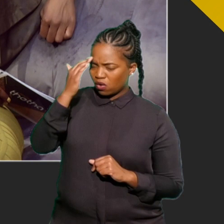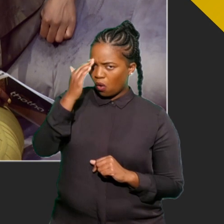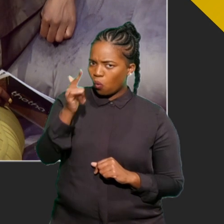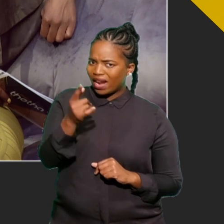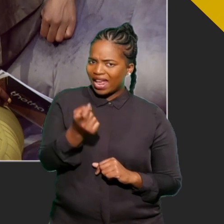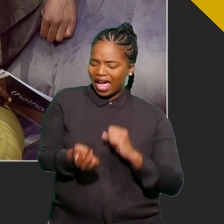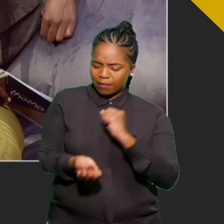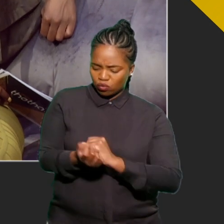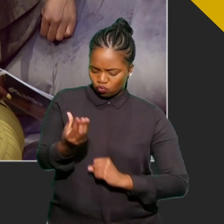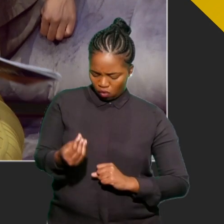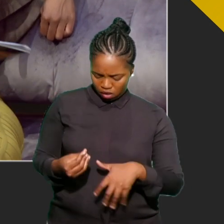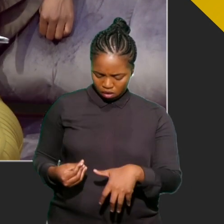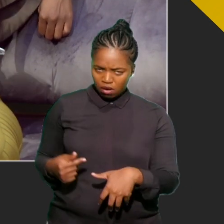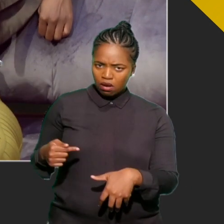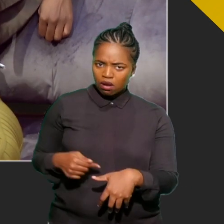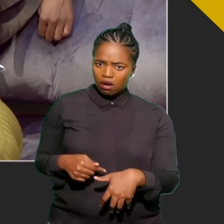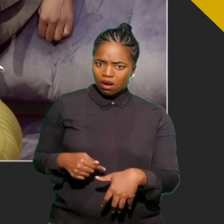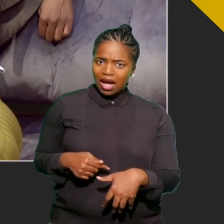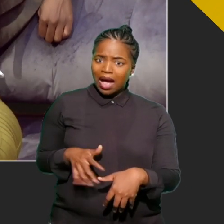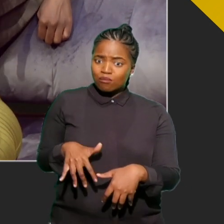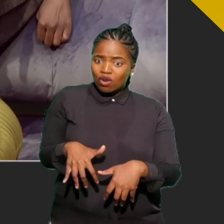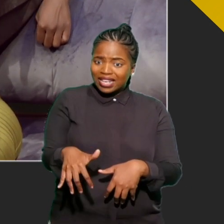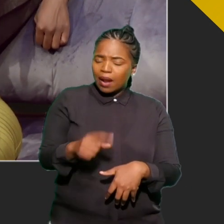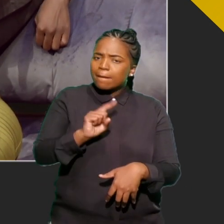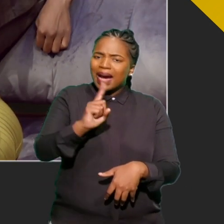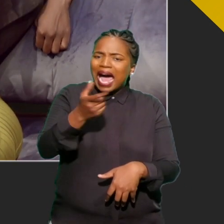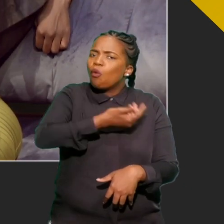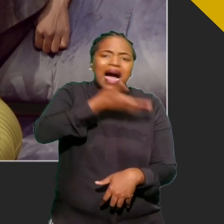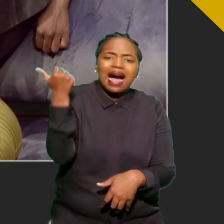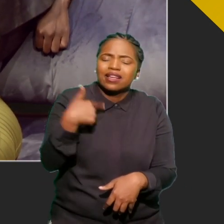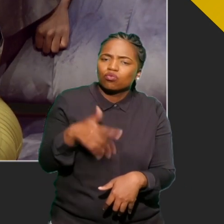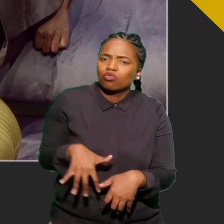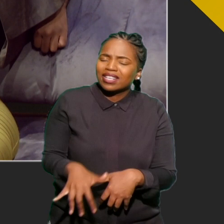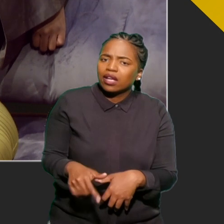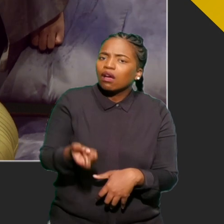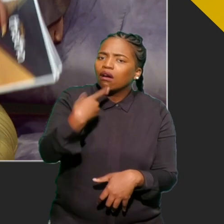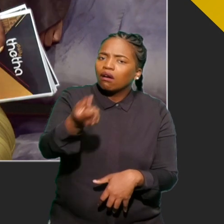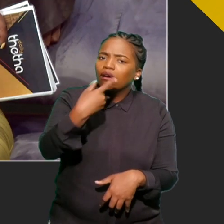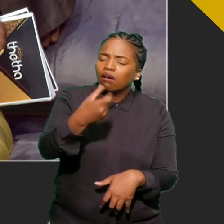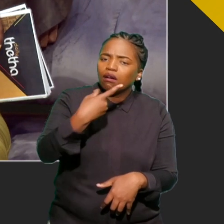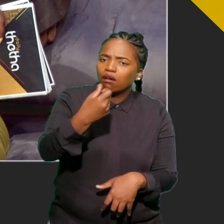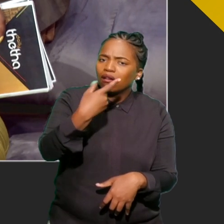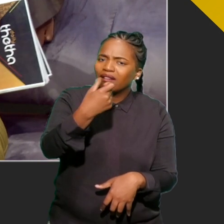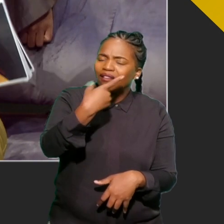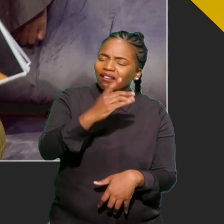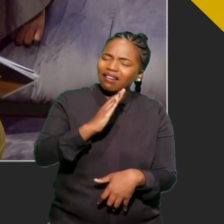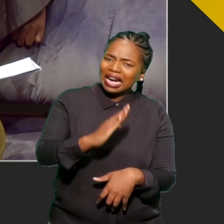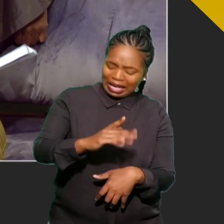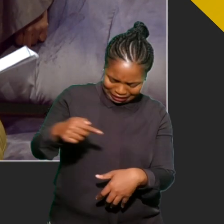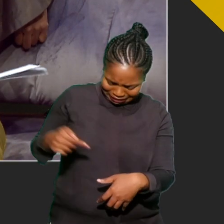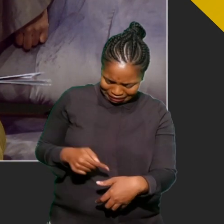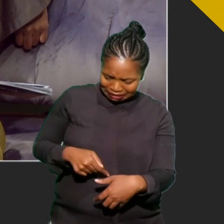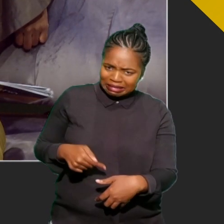to the child if you already are pregnant? I would say we are now pregnant and then we have a pill to contraception. Can